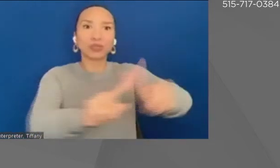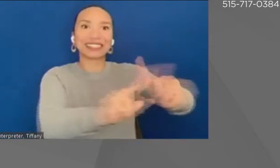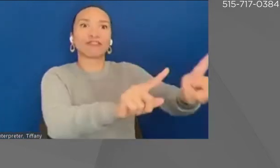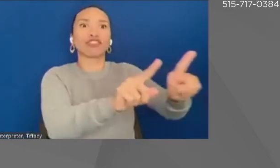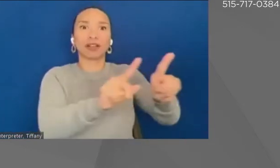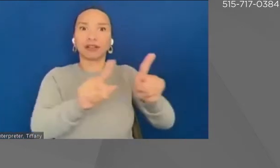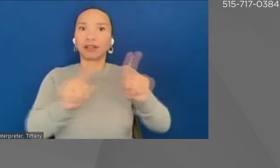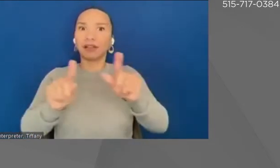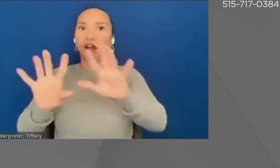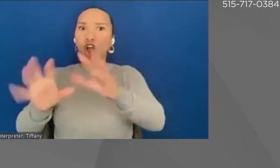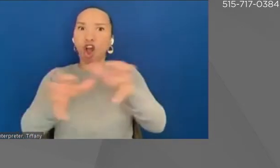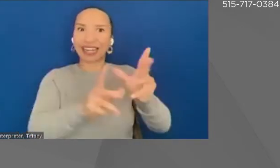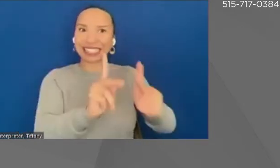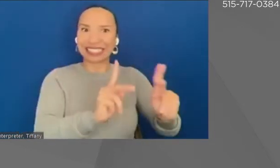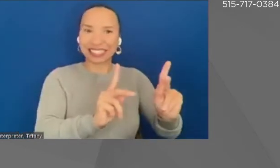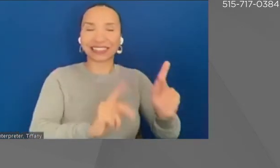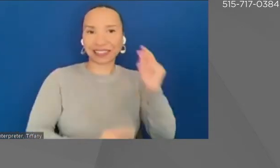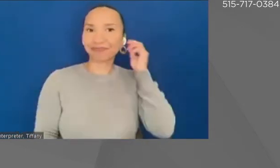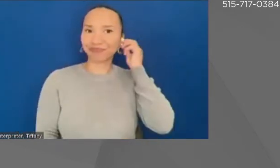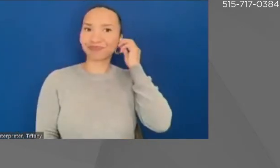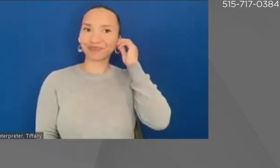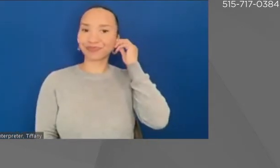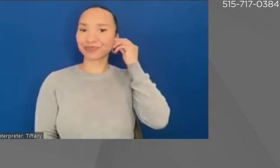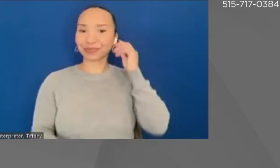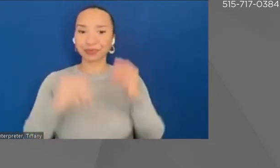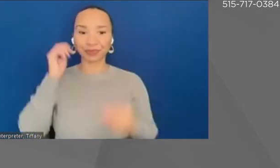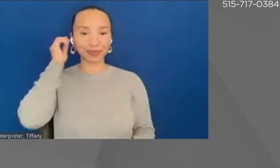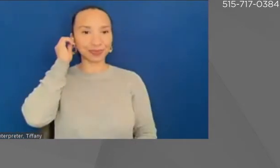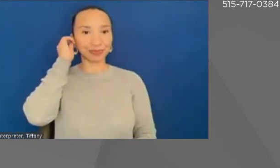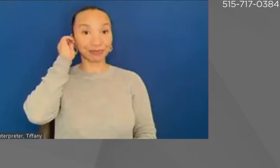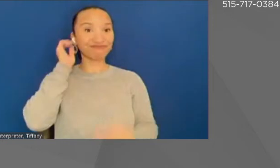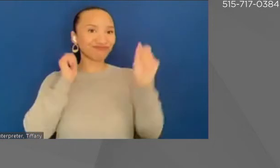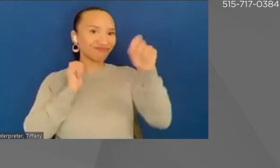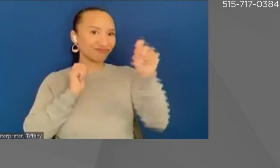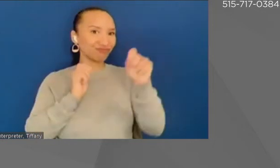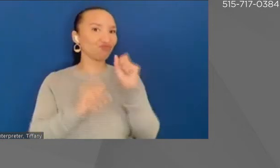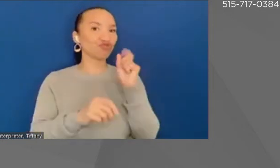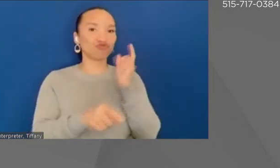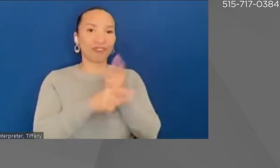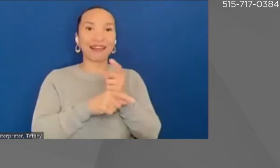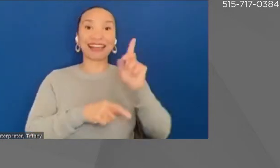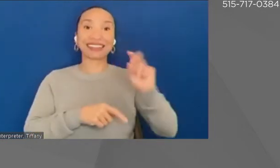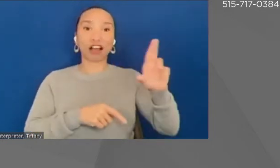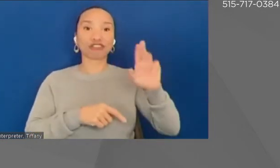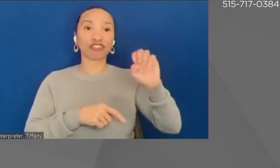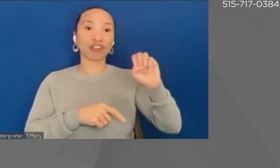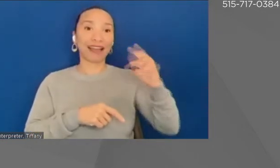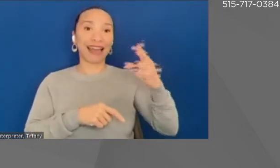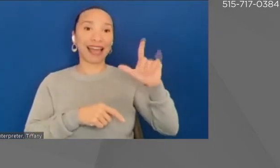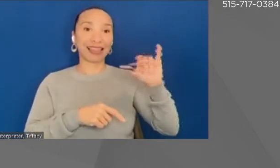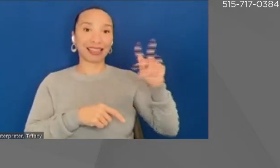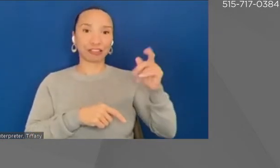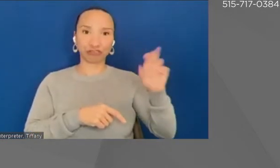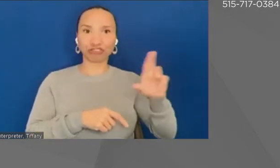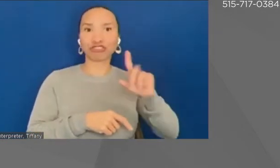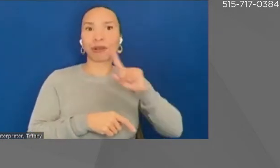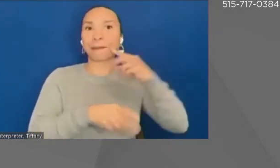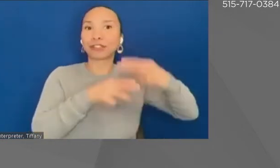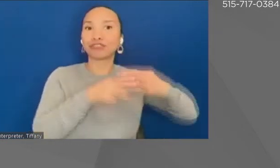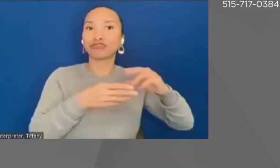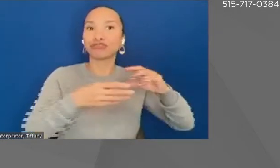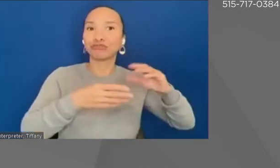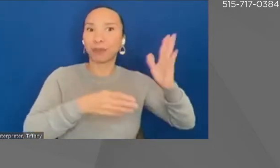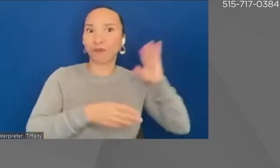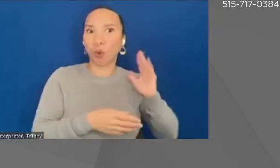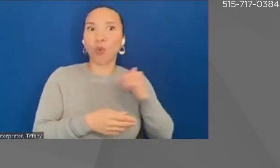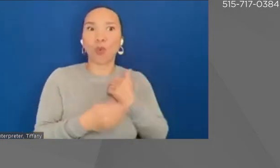communities. Yeah, great. And I think it's something Dr. Ellinger said earlier is we all want to be a part of it and help. But there is a space where we're coming from,